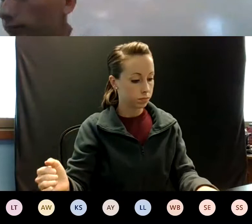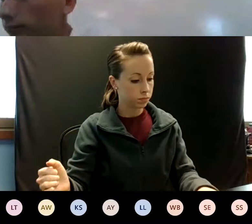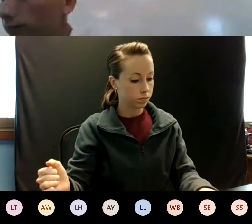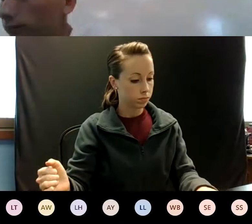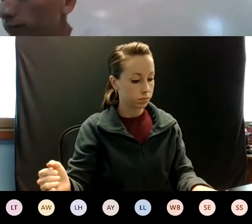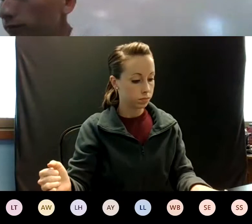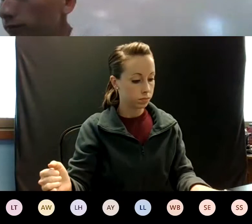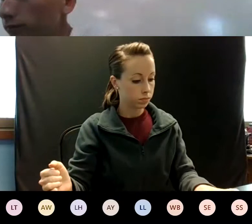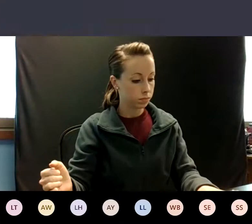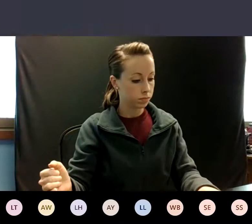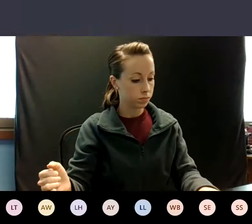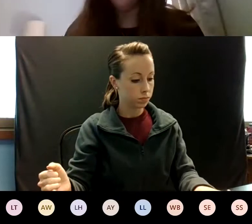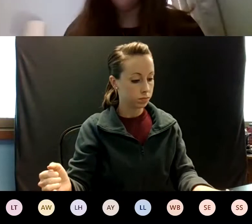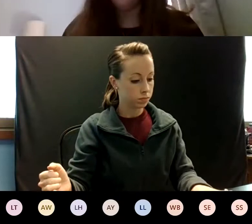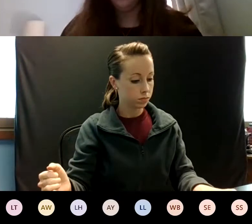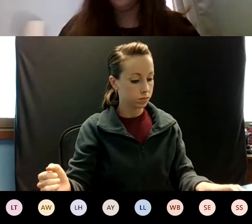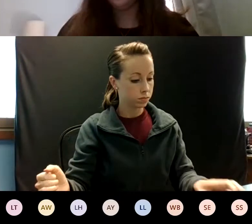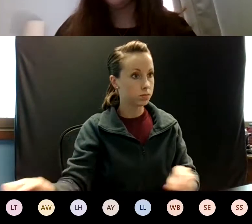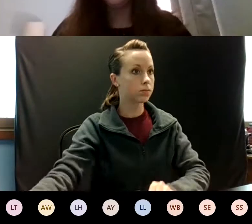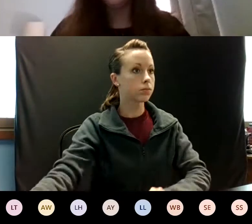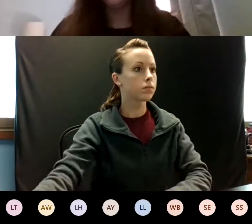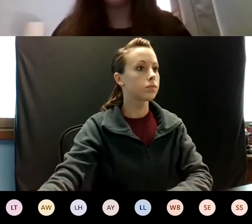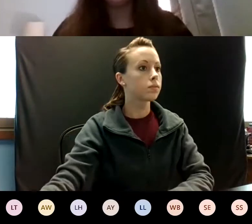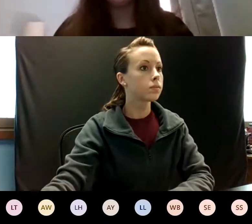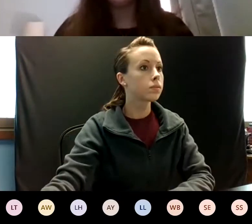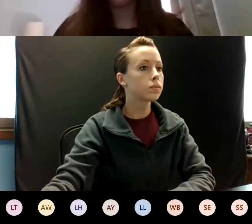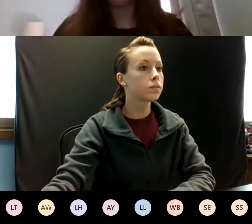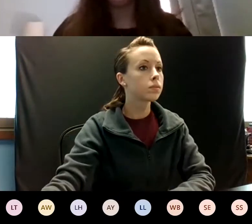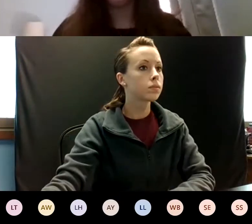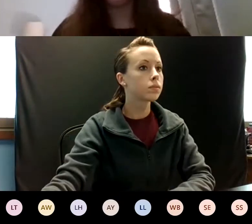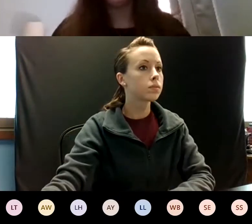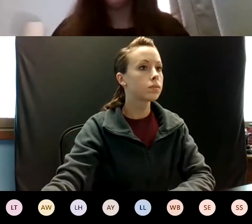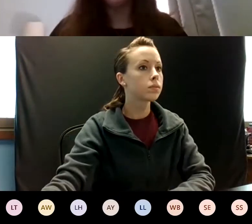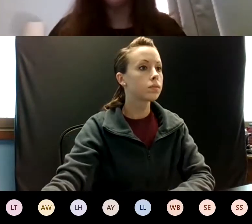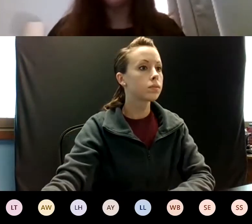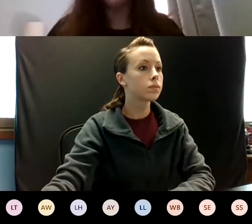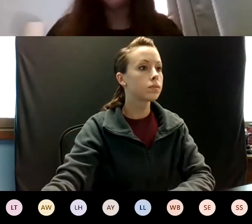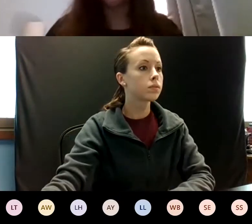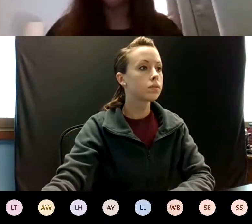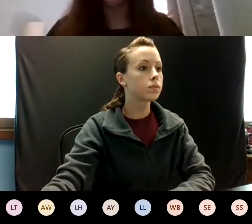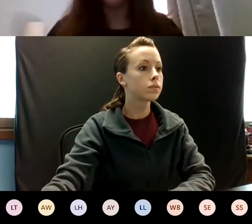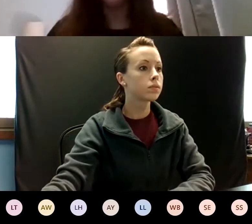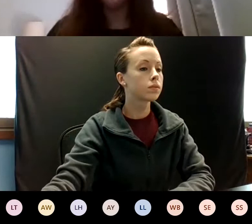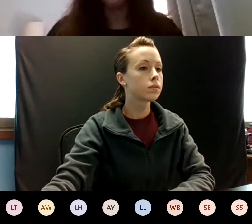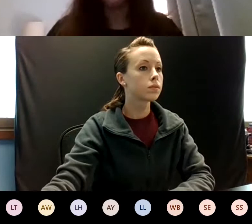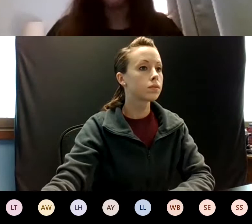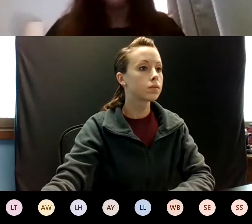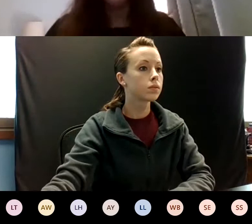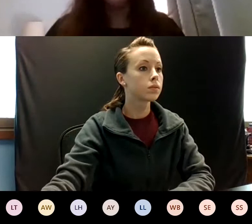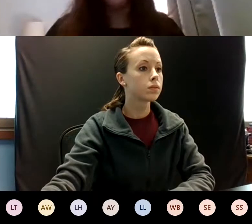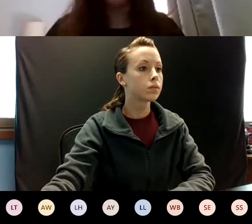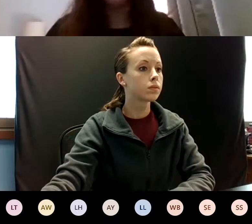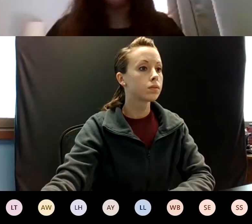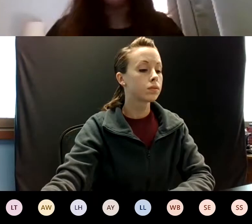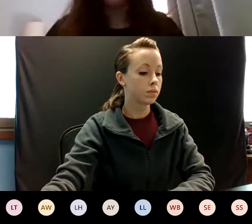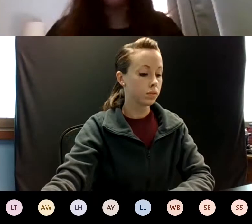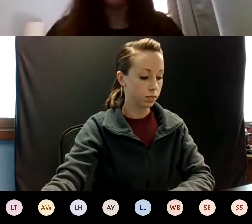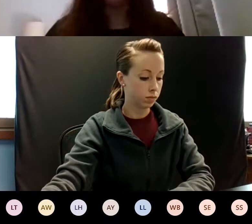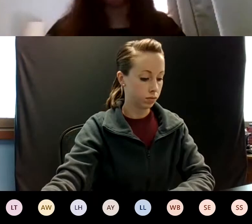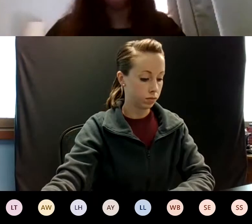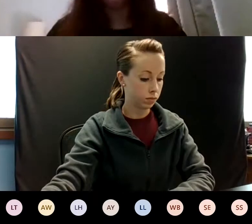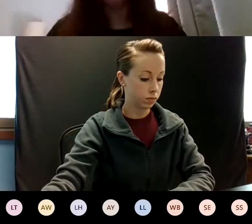I think one problem that I guess could get fixed is, especially for younger kids, because I have younger siblings, I'm